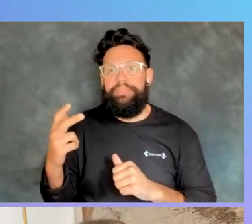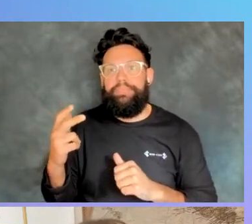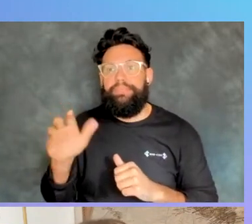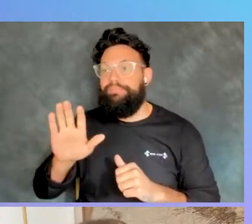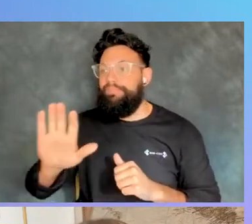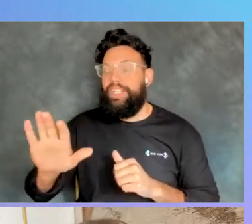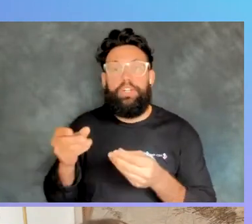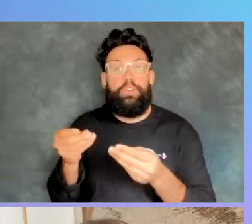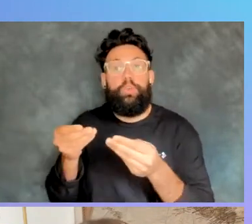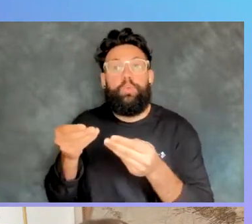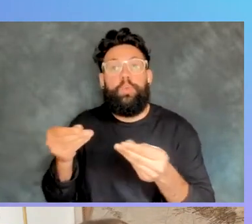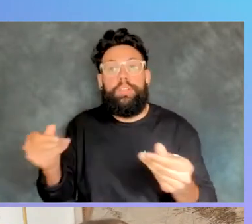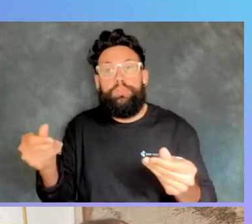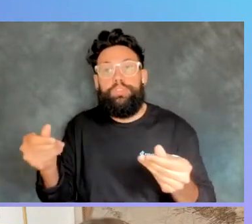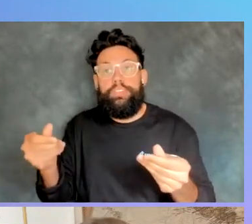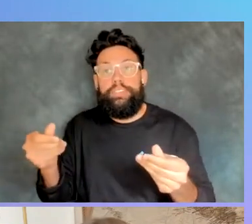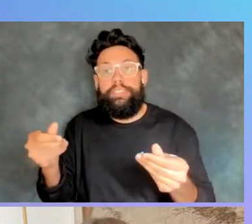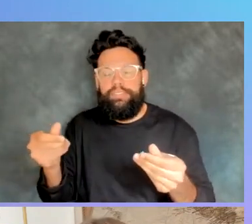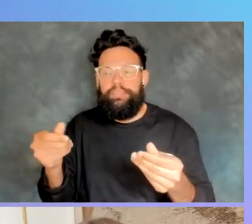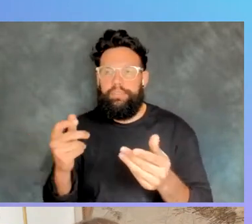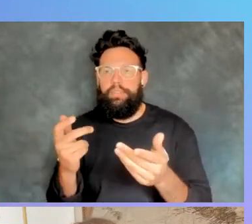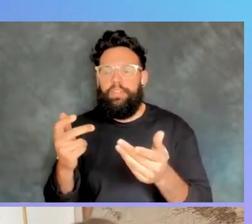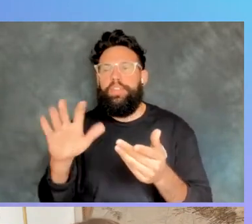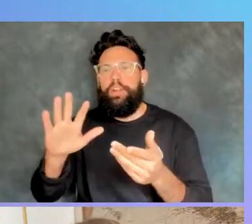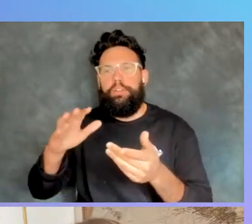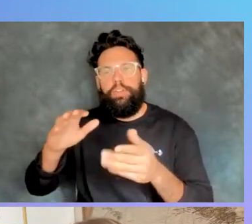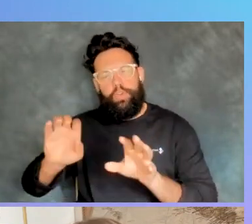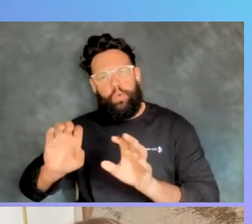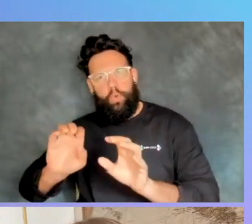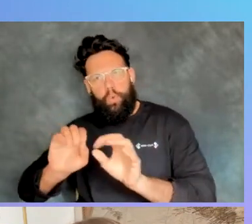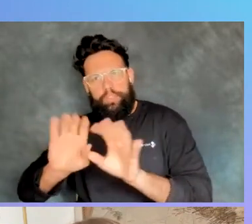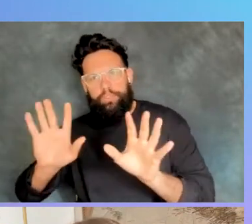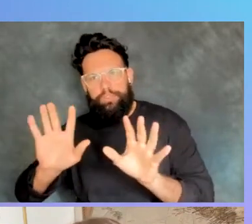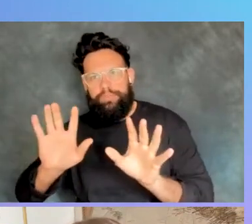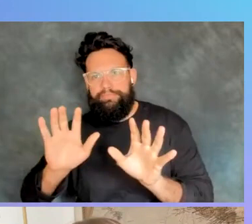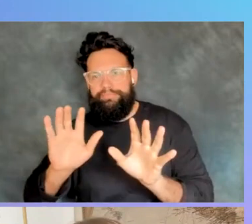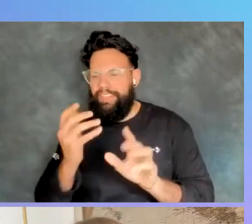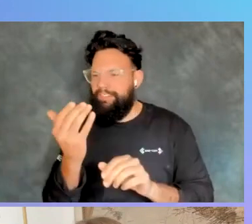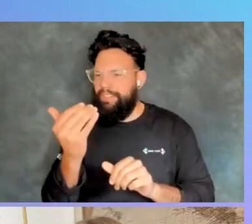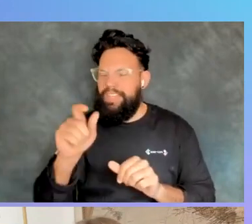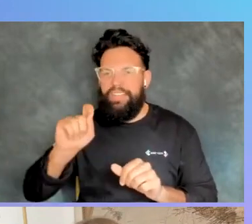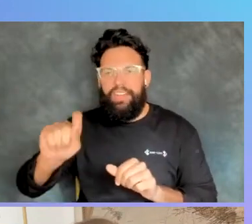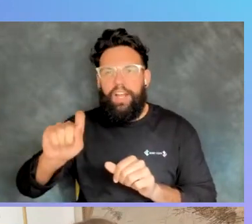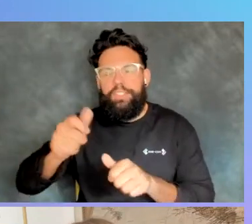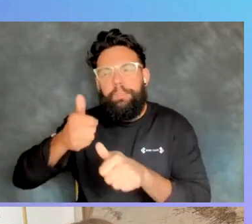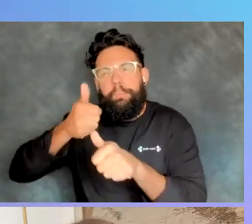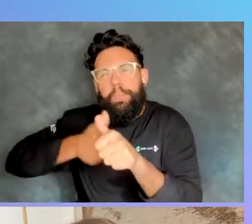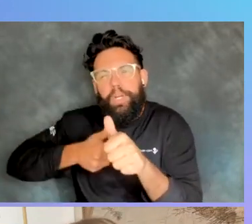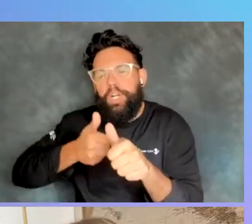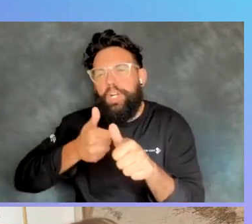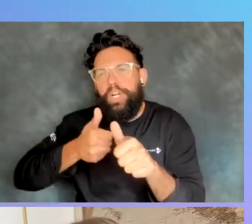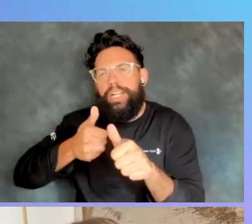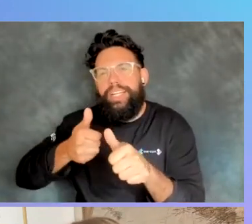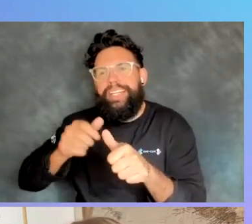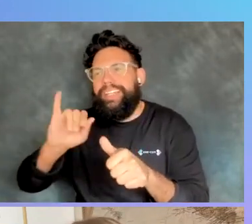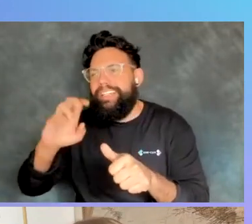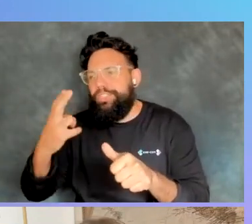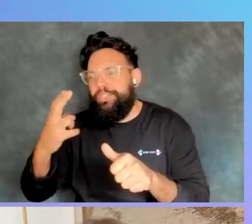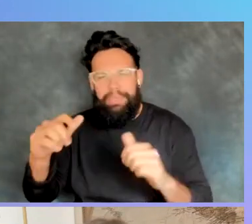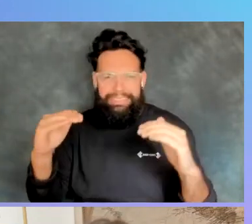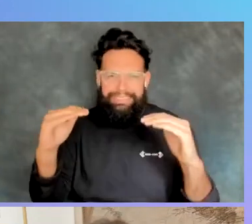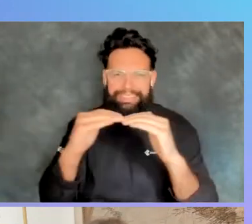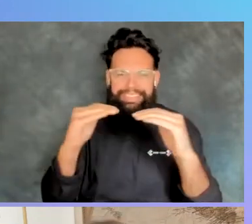to 15 dots per inch, needs to approach the resolution of tactile graphics, which are about 100 dots per